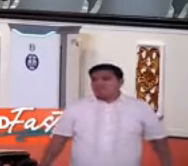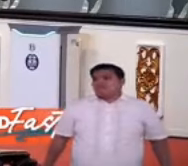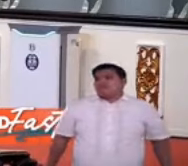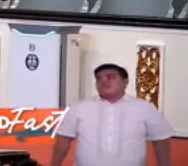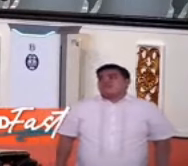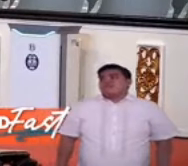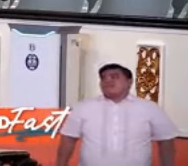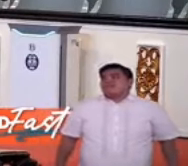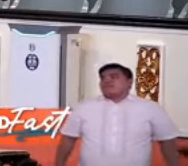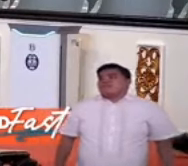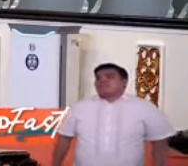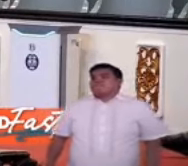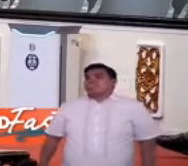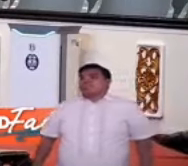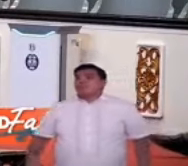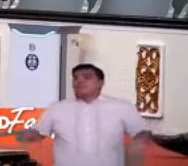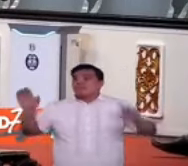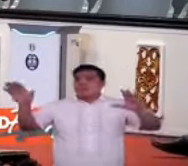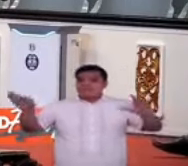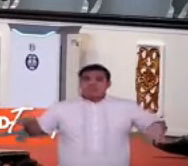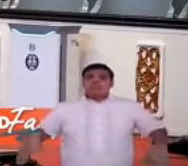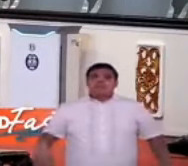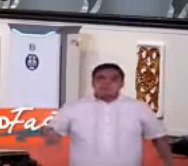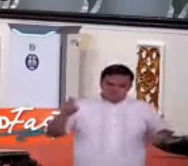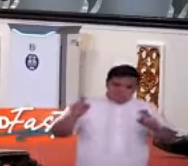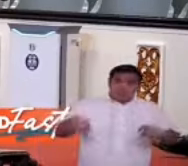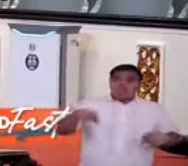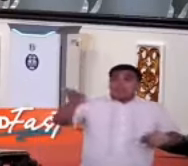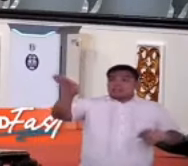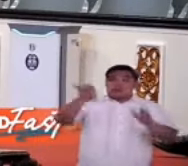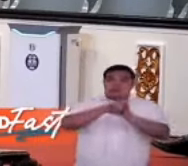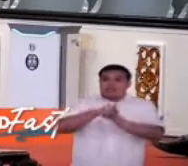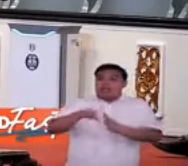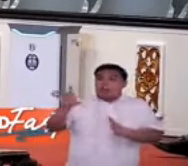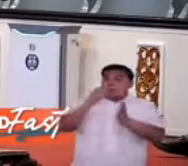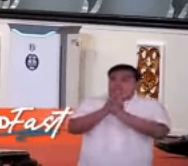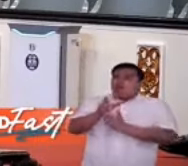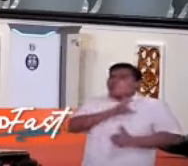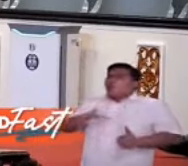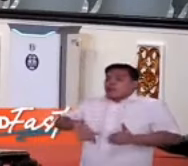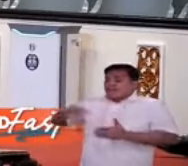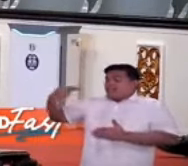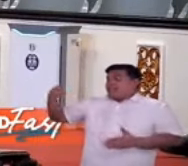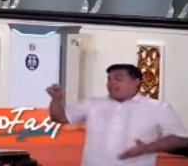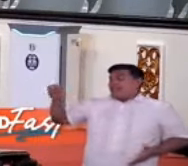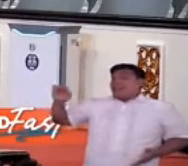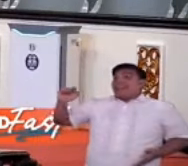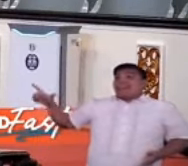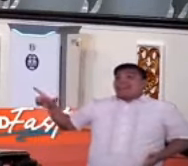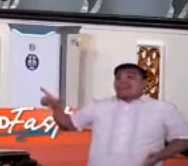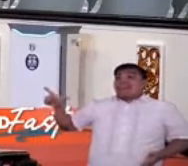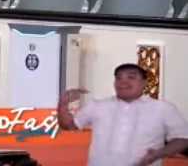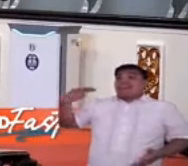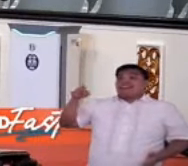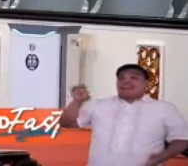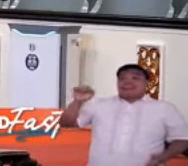mo. Instead of heal our land, na hell na noon. Tarunga og pray. Amen? Tarunga og